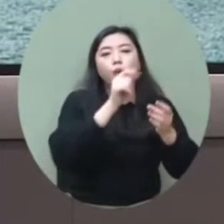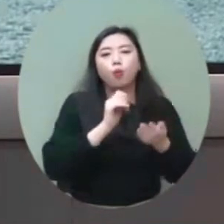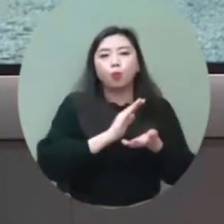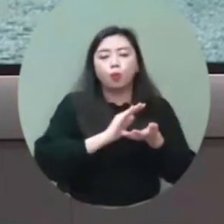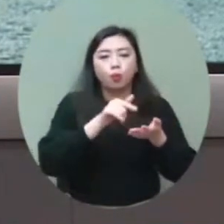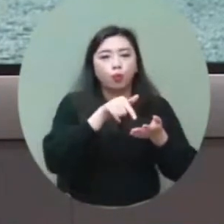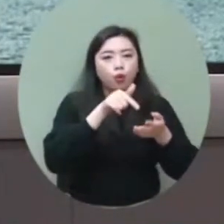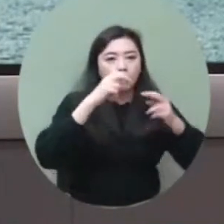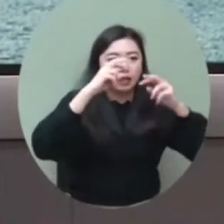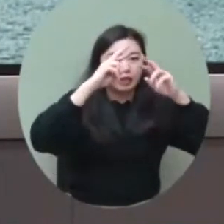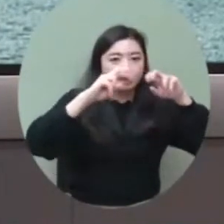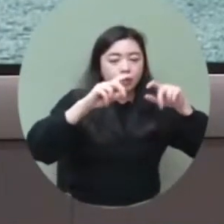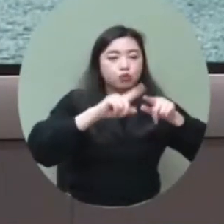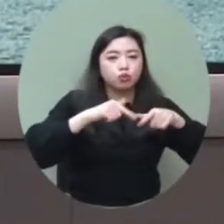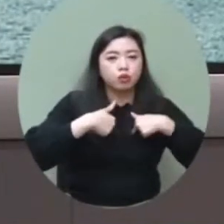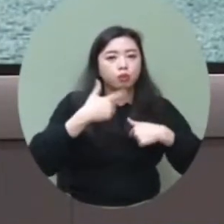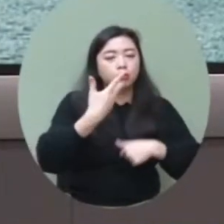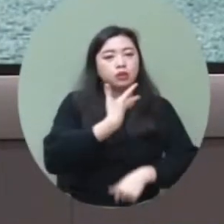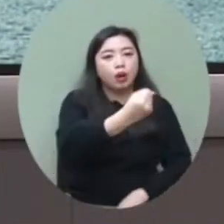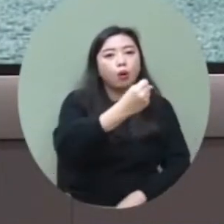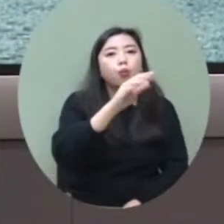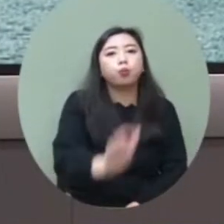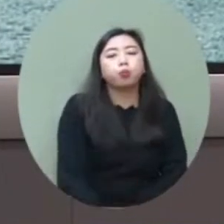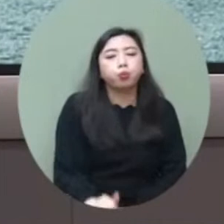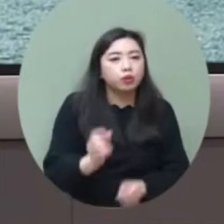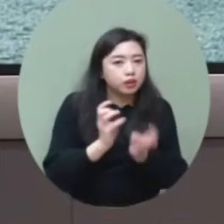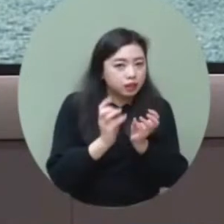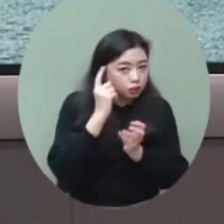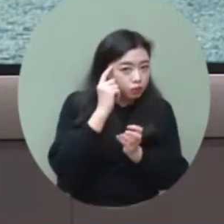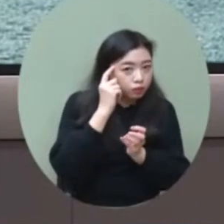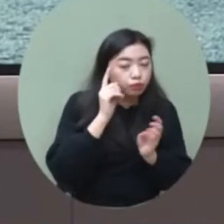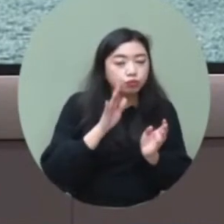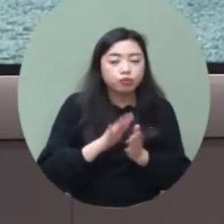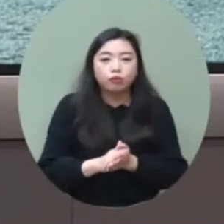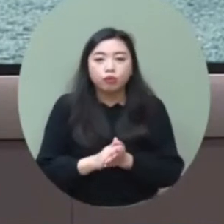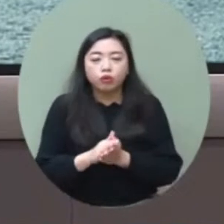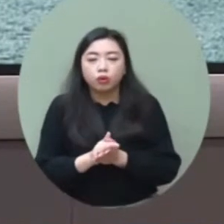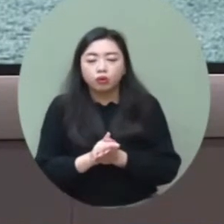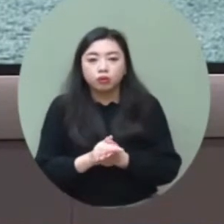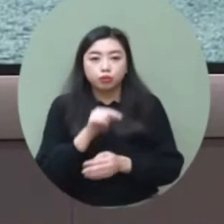delivered to the CHP's laboratory,